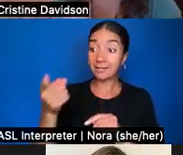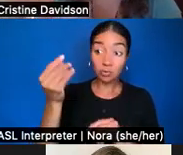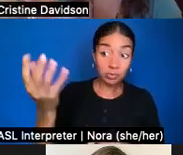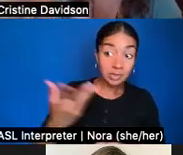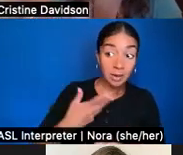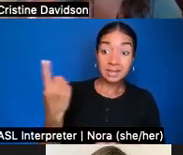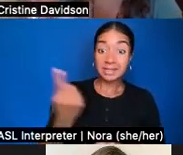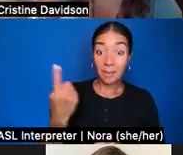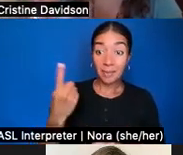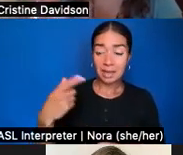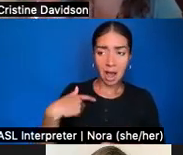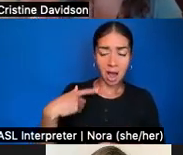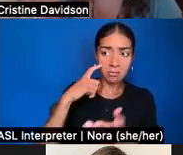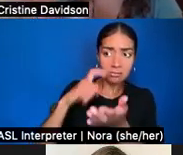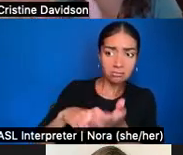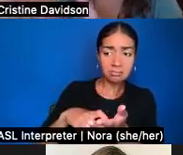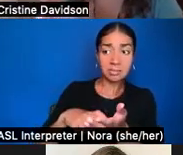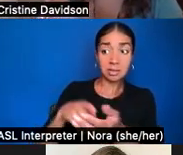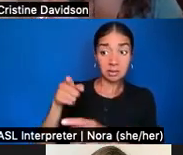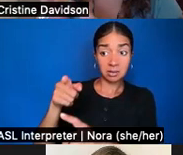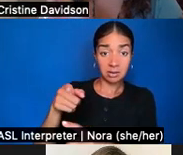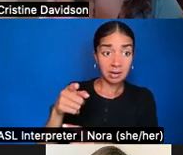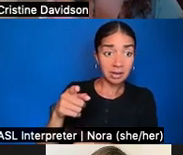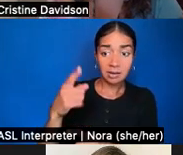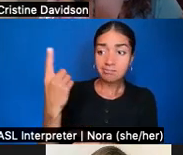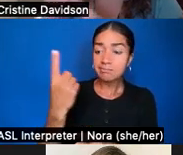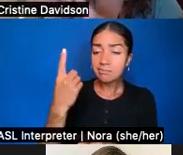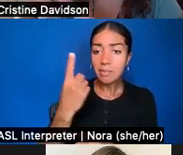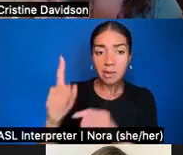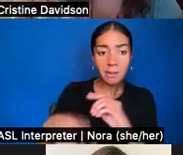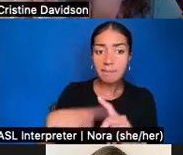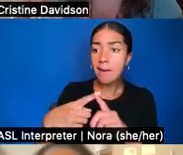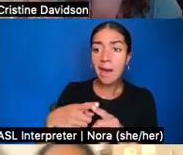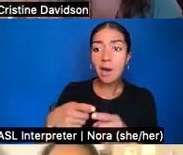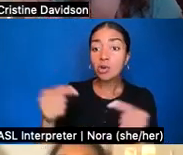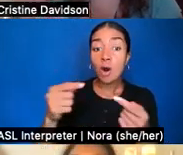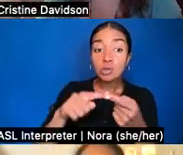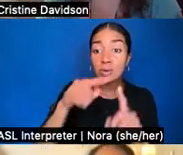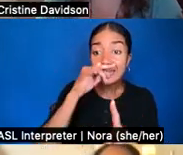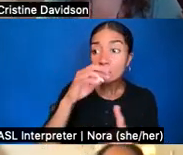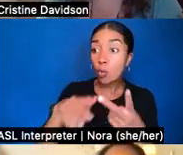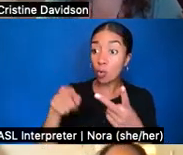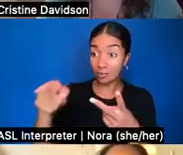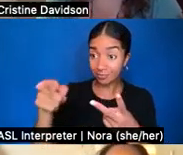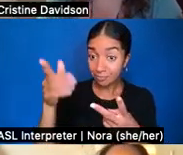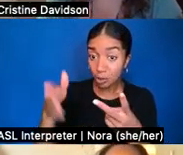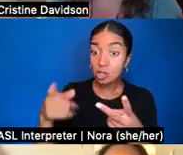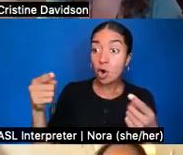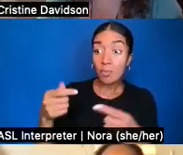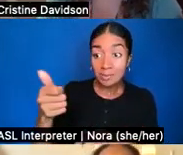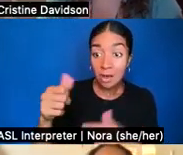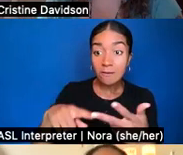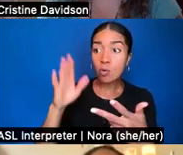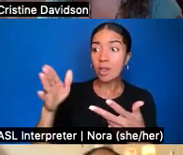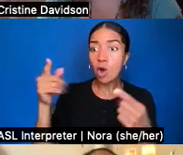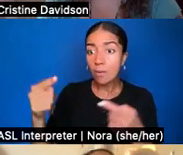you hear that there's been harm to a child, that they're going to harm themselves or harm somebody else, you would have to report that.